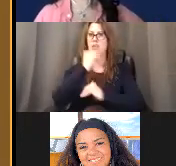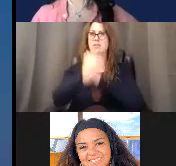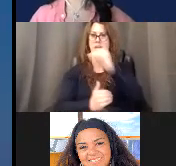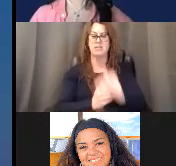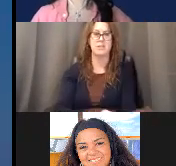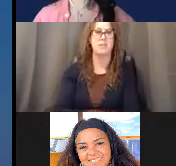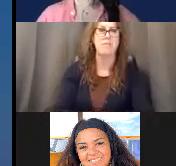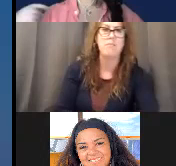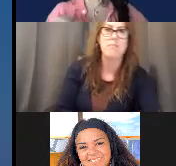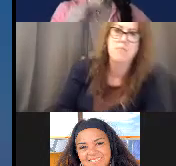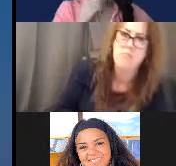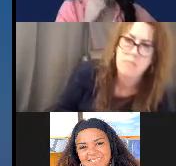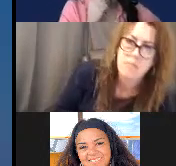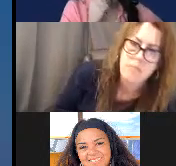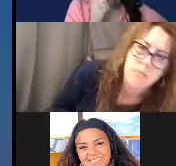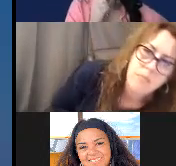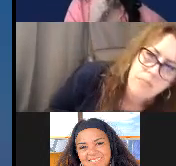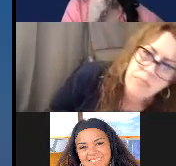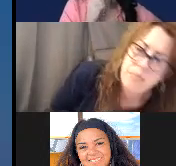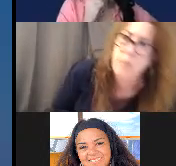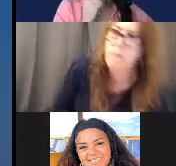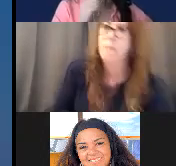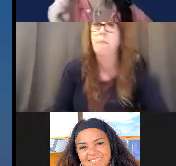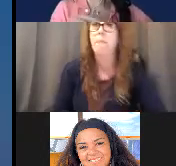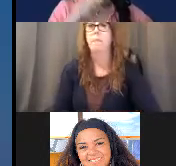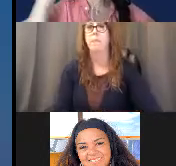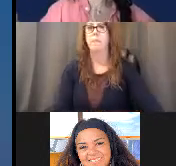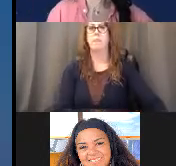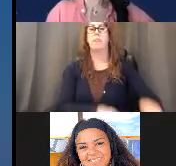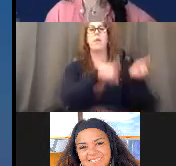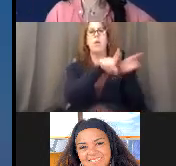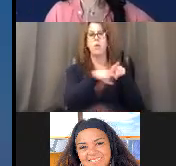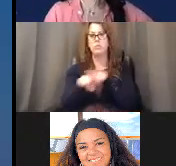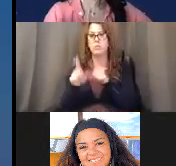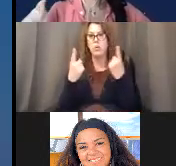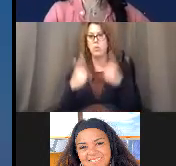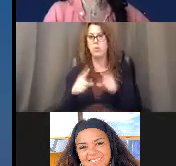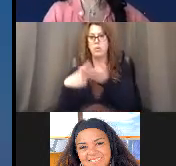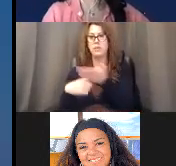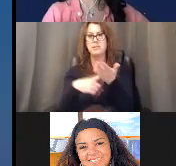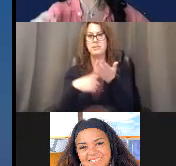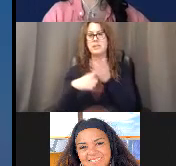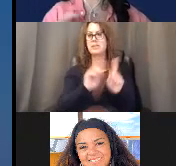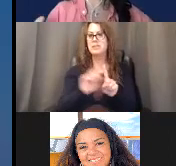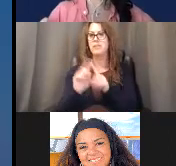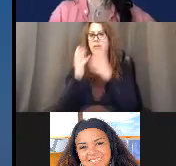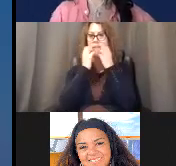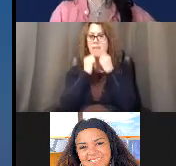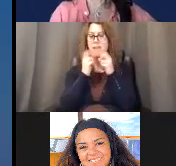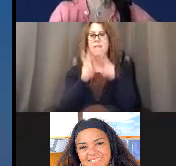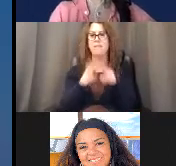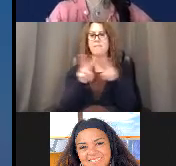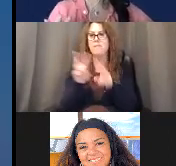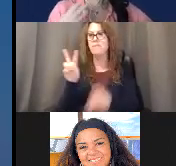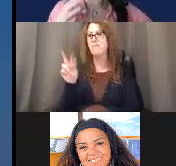Yeah, and Mike, maybe actually when we talk about even a values-driven process, coming back to that Ramsey example would be really great, and how they even got